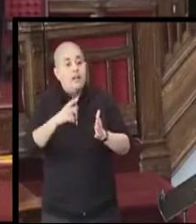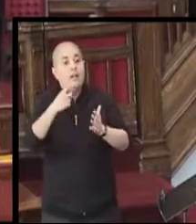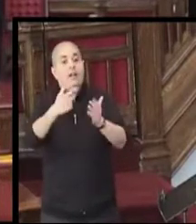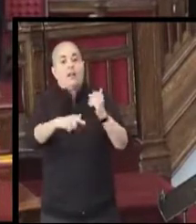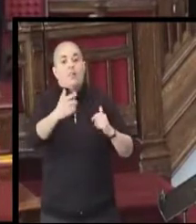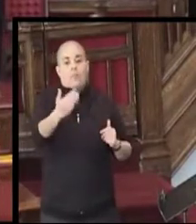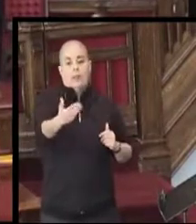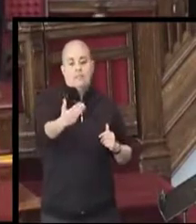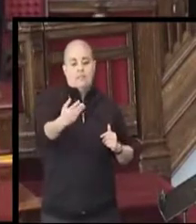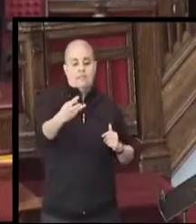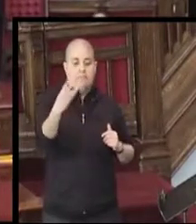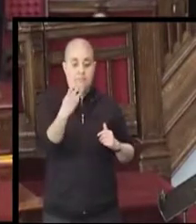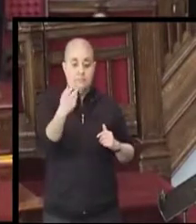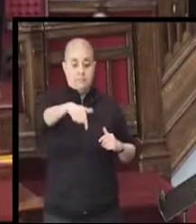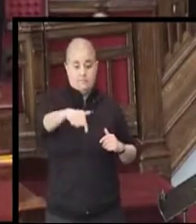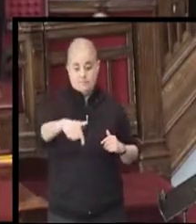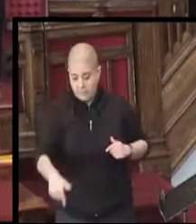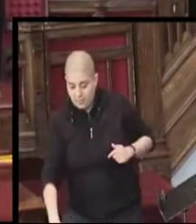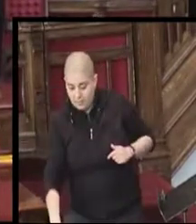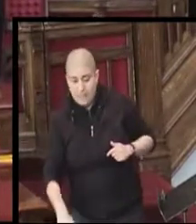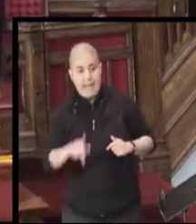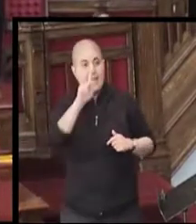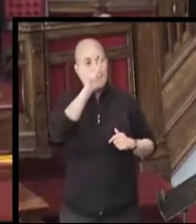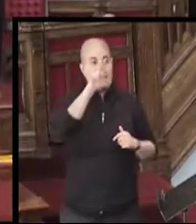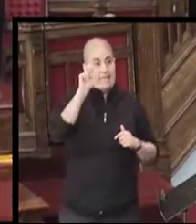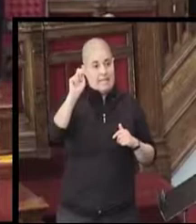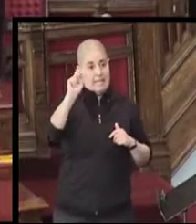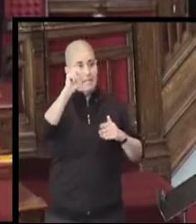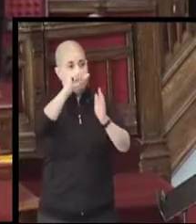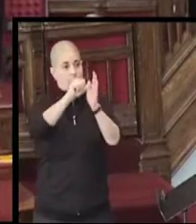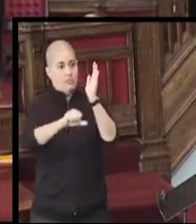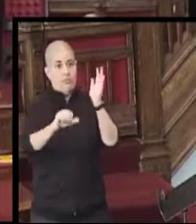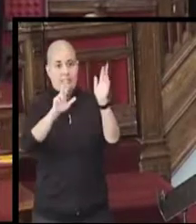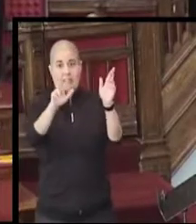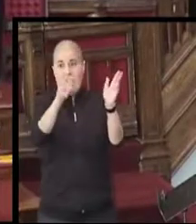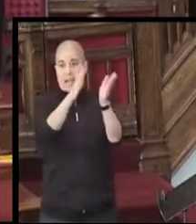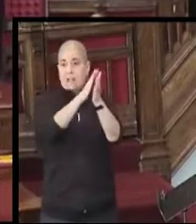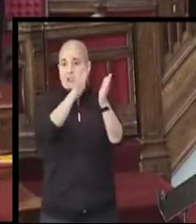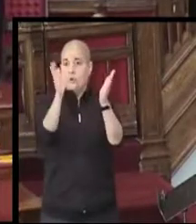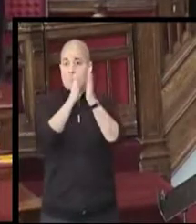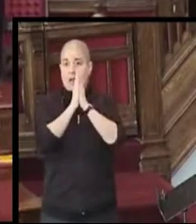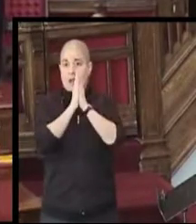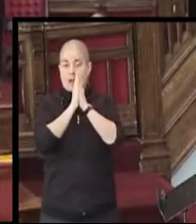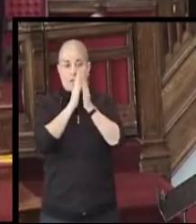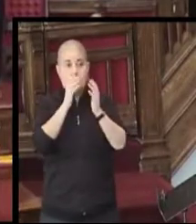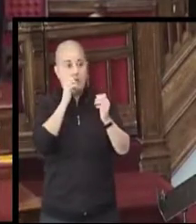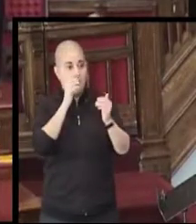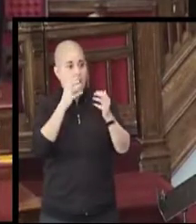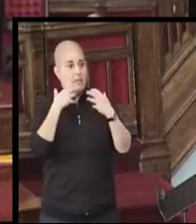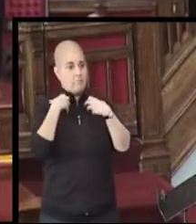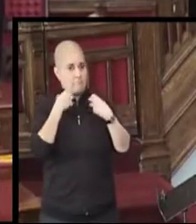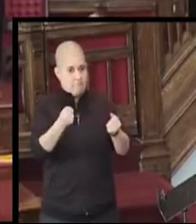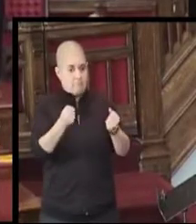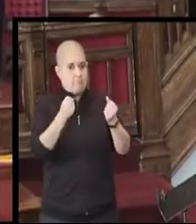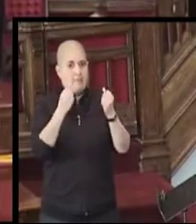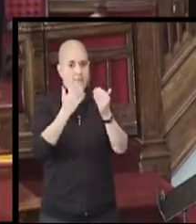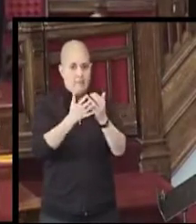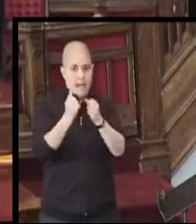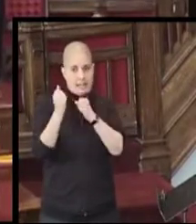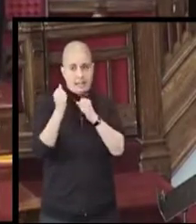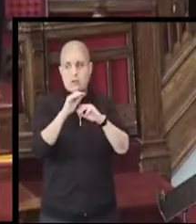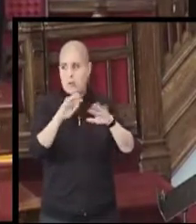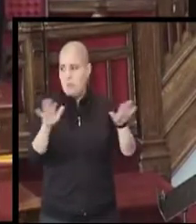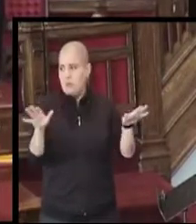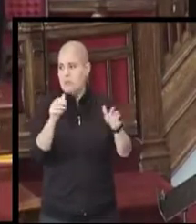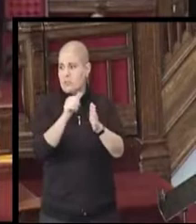Wednesday, and so I ask for your prayers as I go in for that surgery that it'll be successful and deal with the issue, and I won't have to go on to the more dramatic kinds of surgery, and